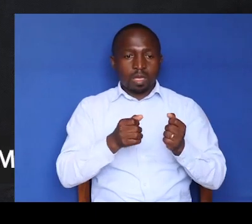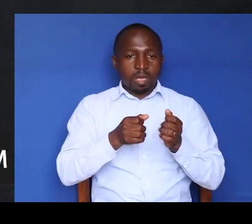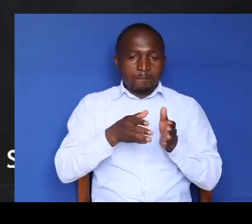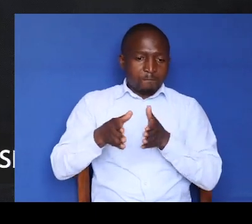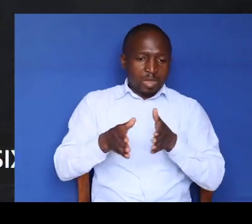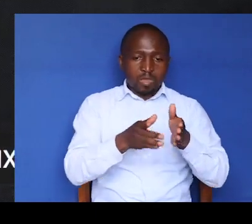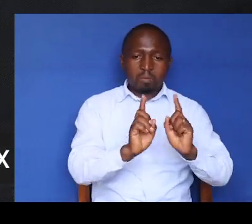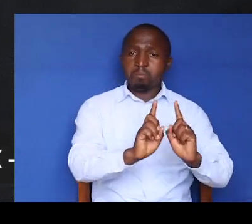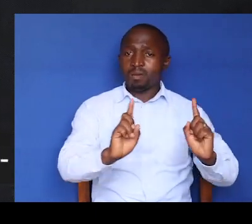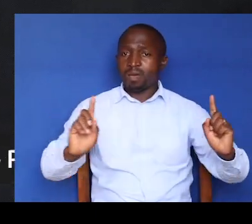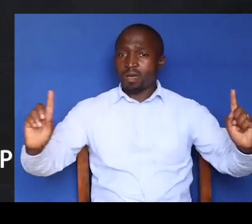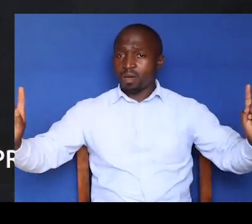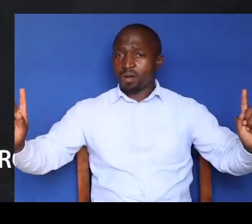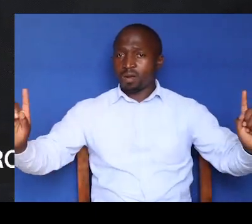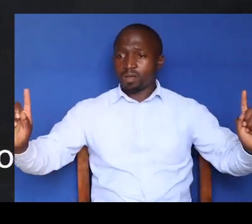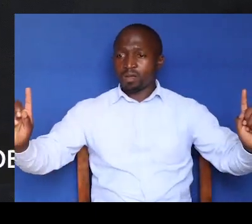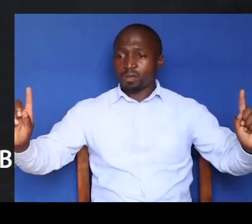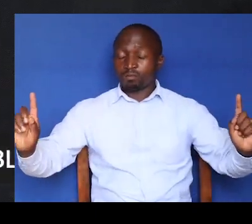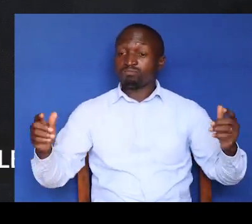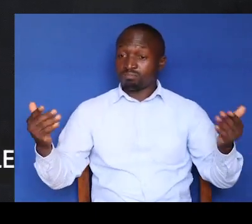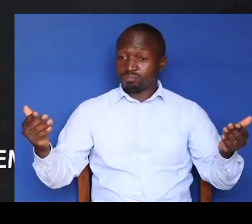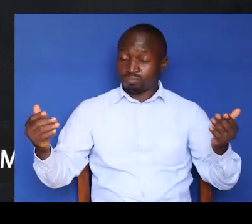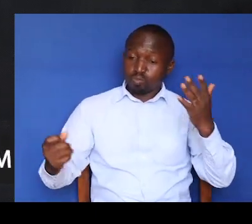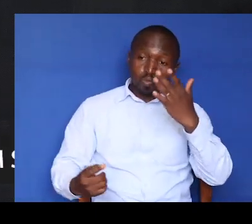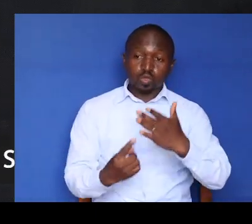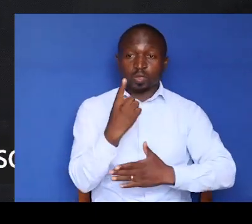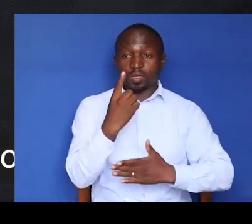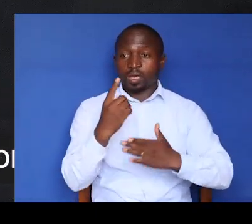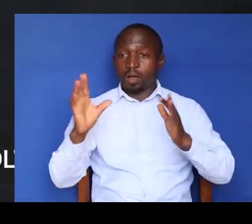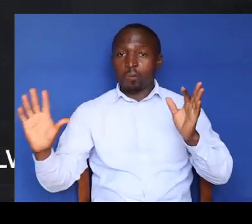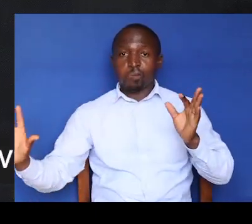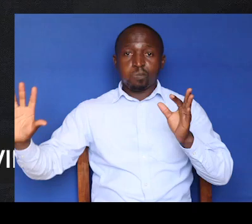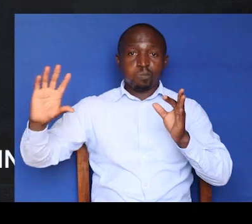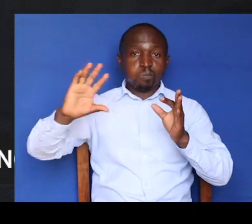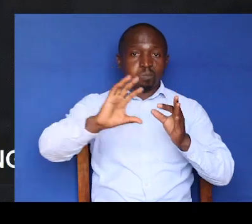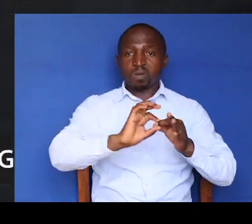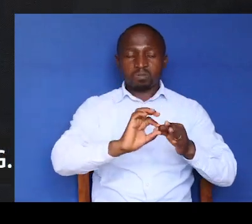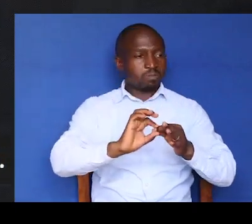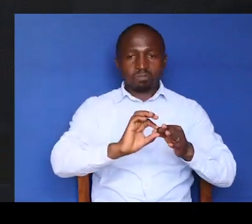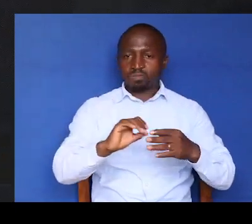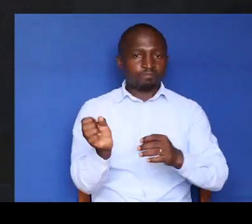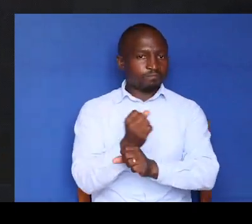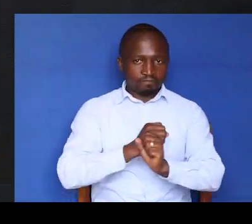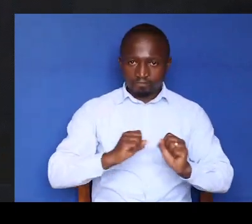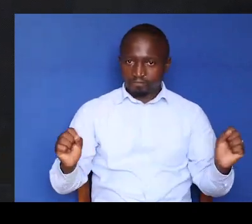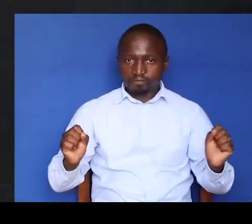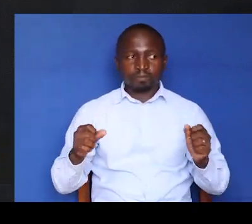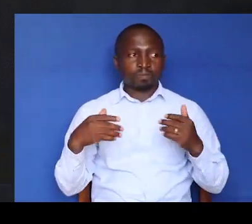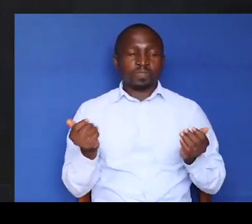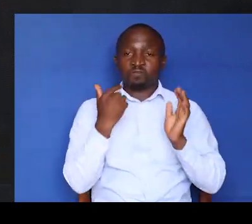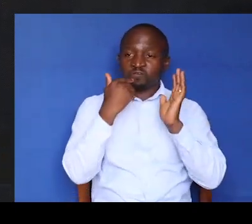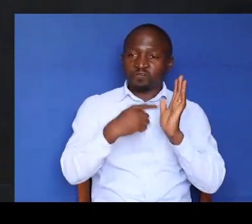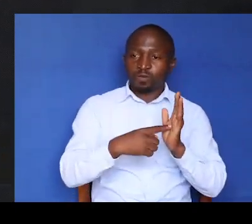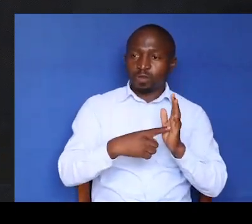rivers which are far enough to make or to undergo capture. For instance, we